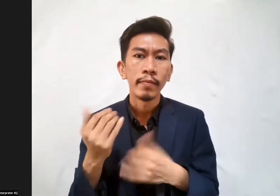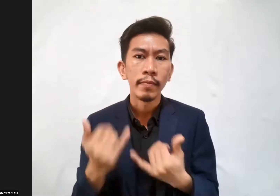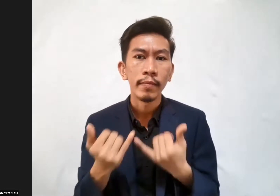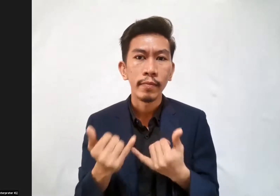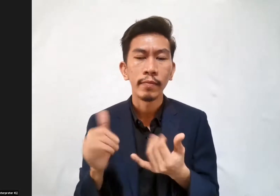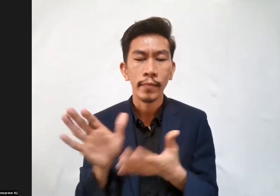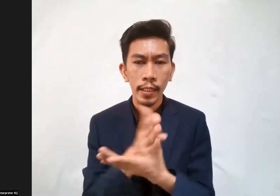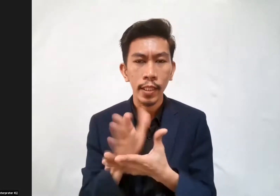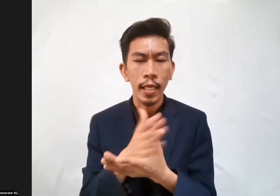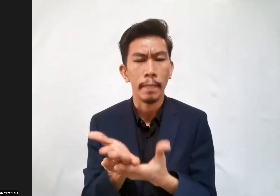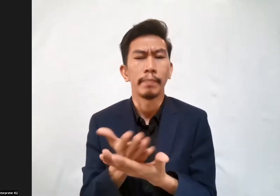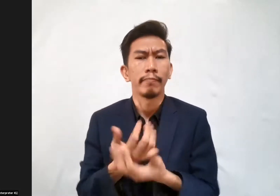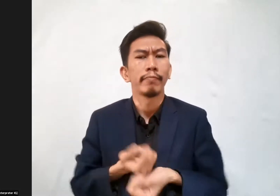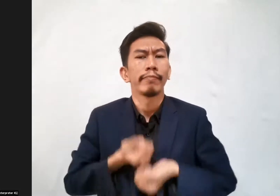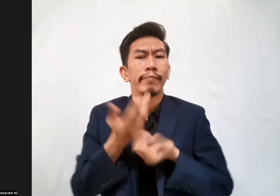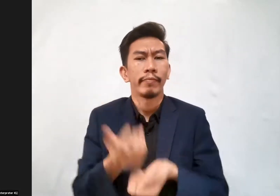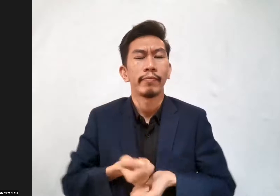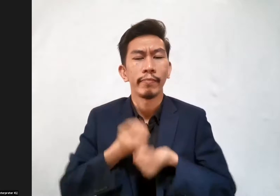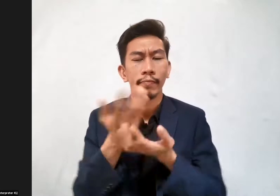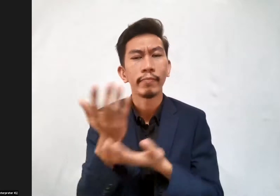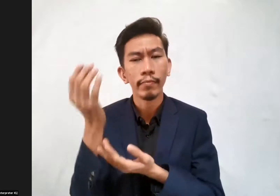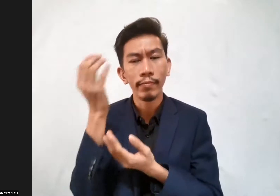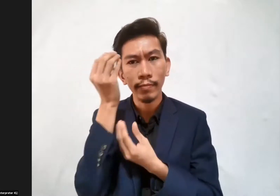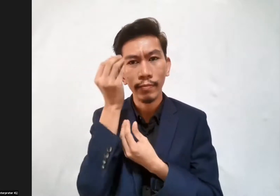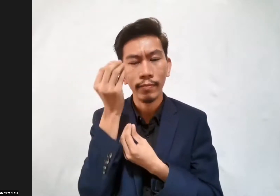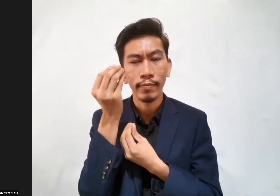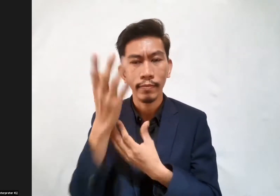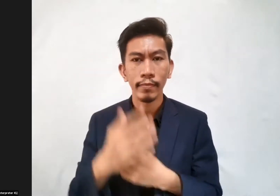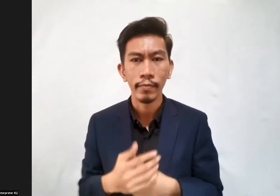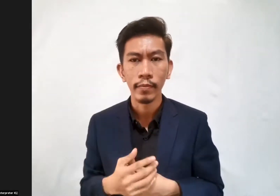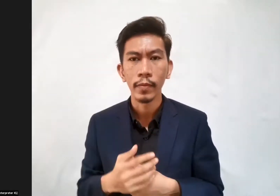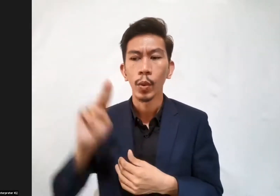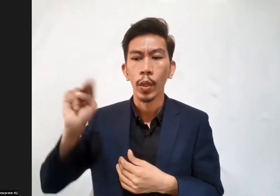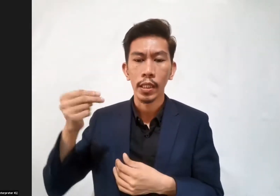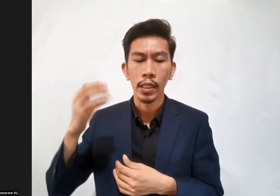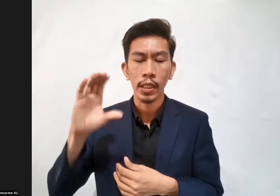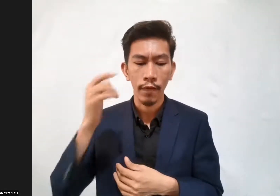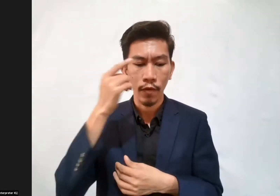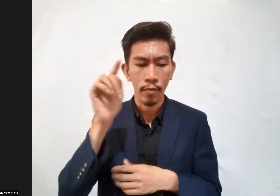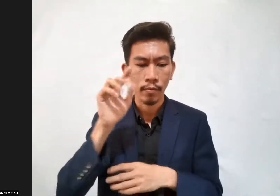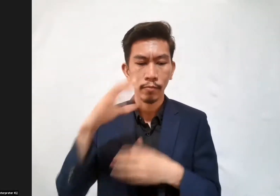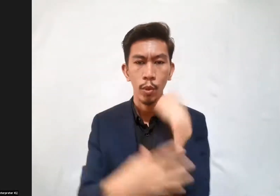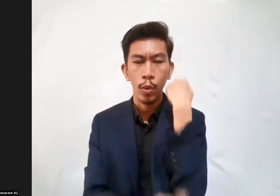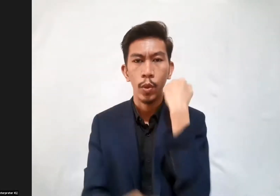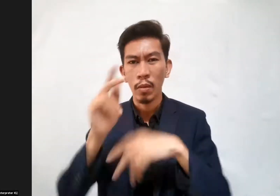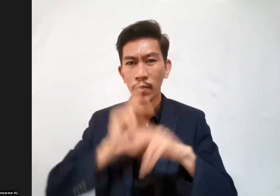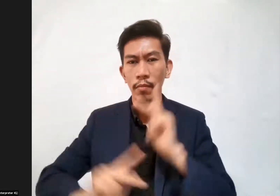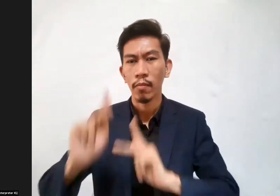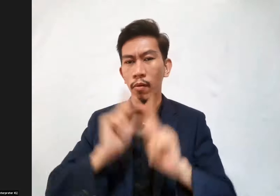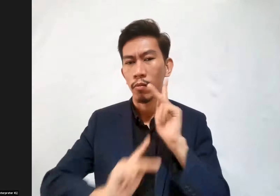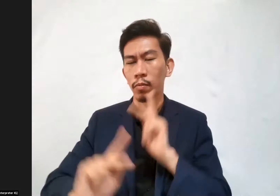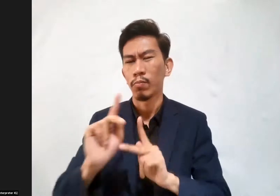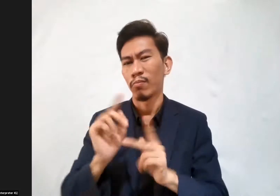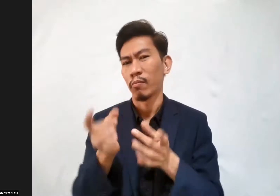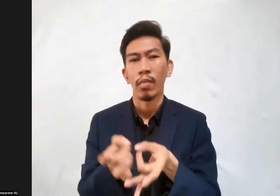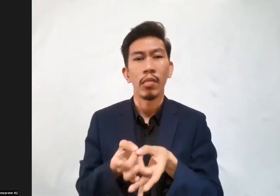of information on this. Universal healthcare for poor people is really